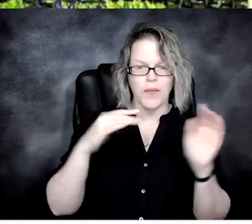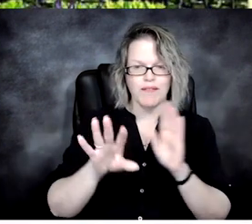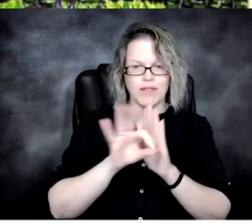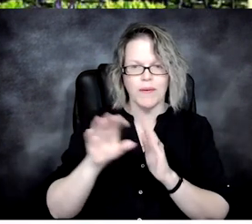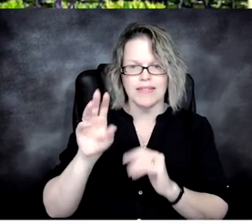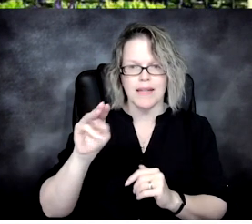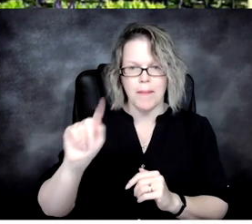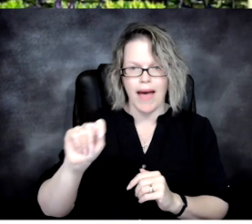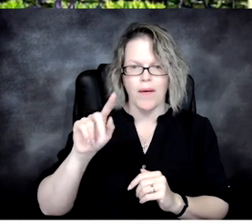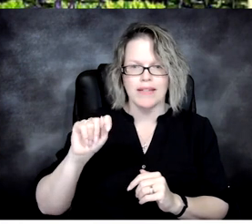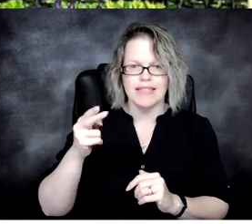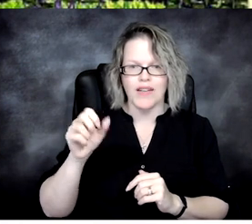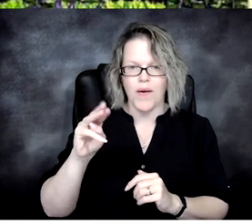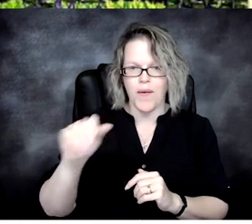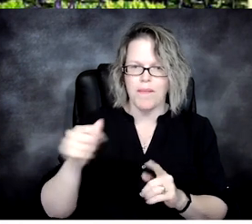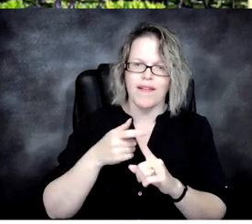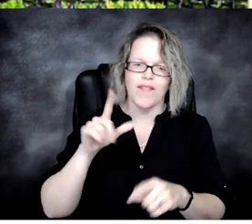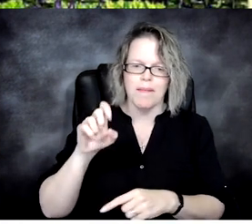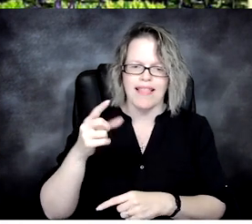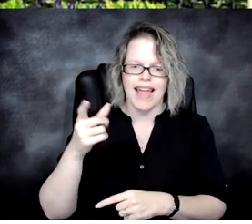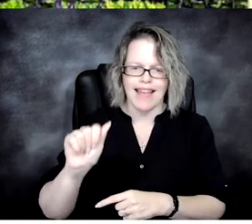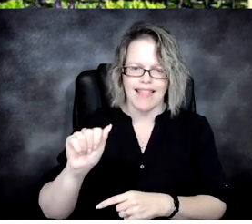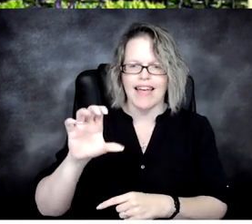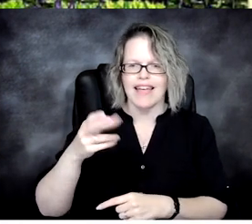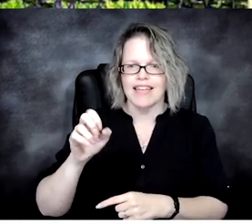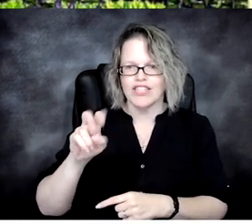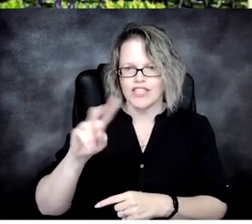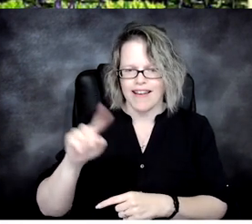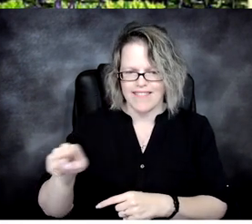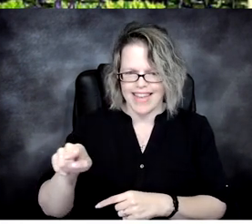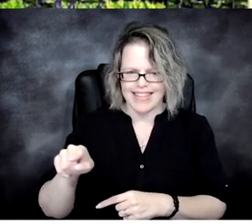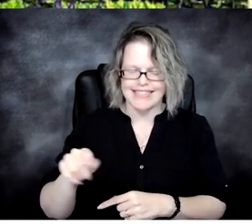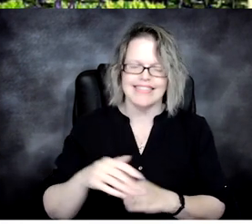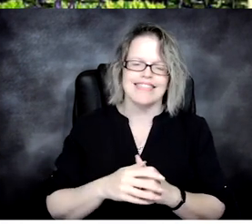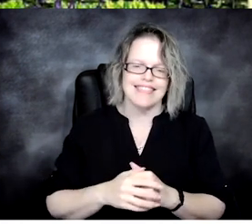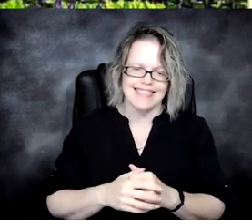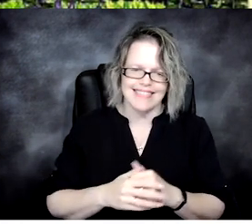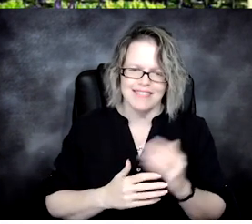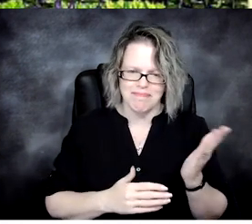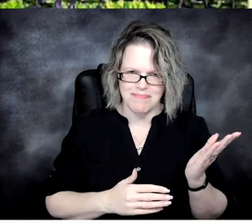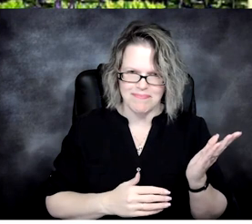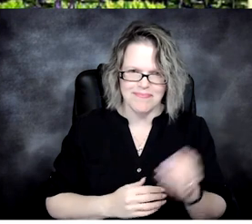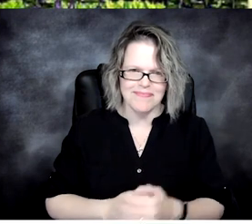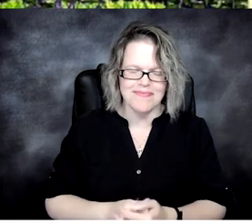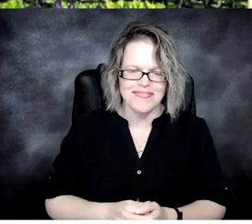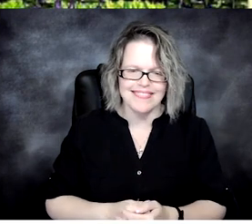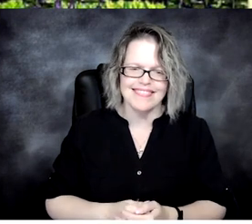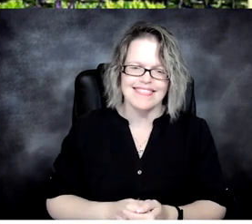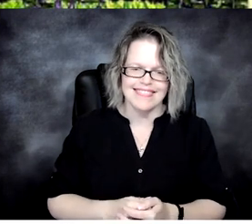Mount Tahoma by Layla Chavez. Her teacher is Joshua Everson from Olympia High School in the Olympia School